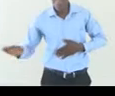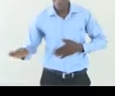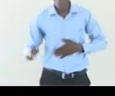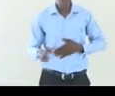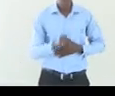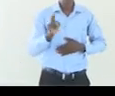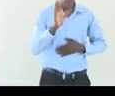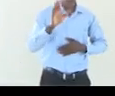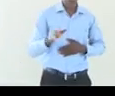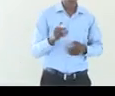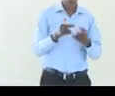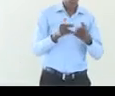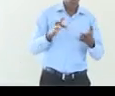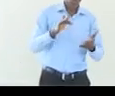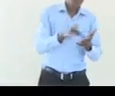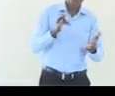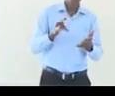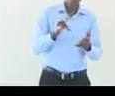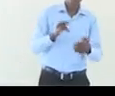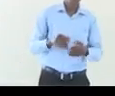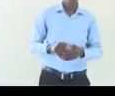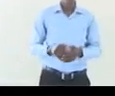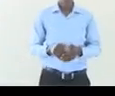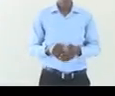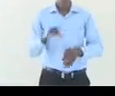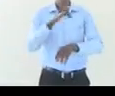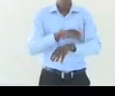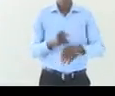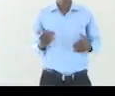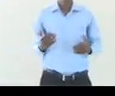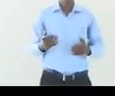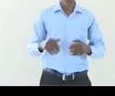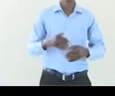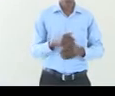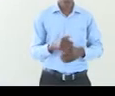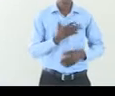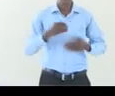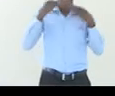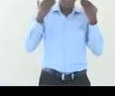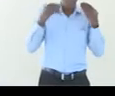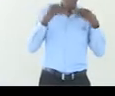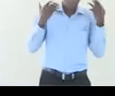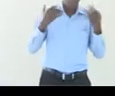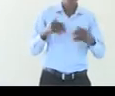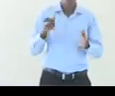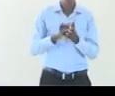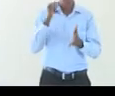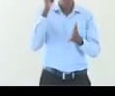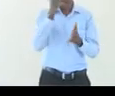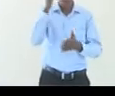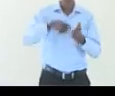That's all people are looking for in churches now. That's all people are looking for. They want to be